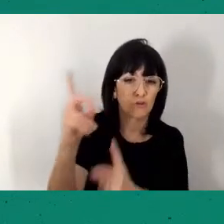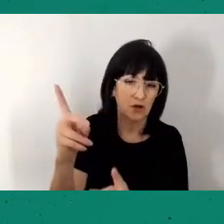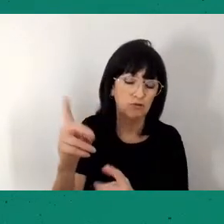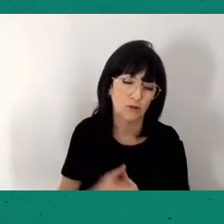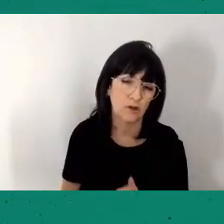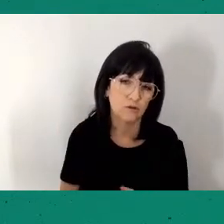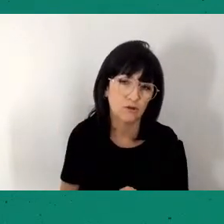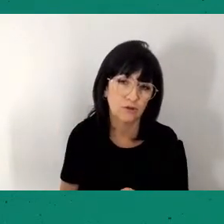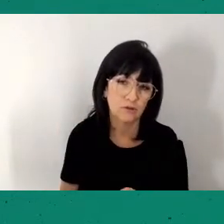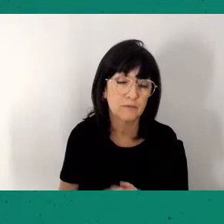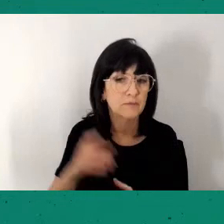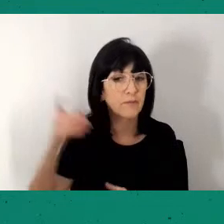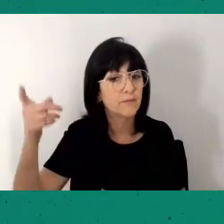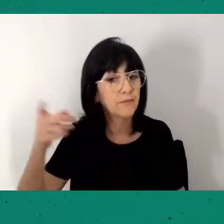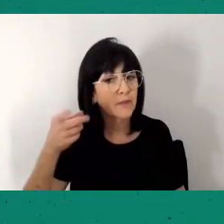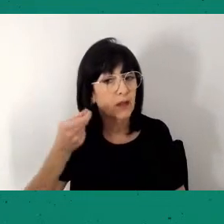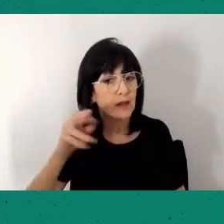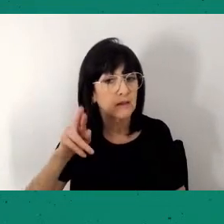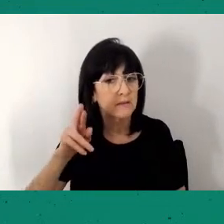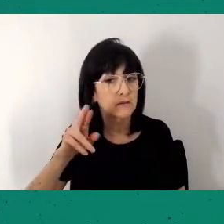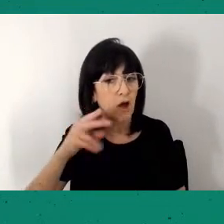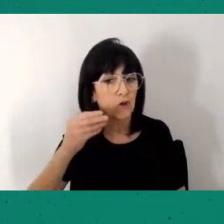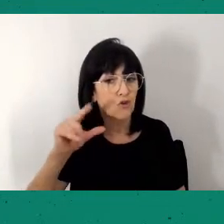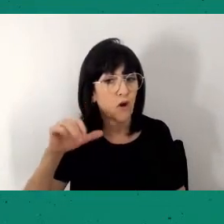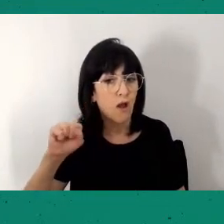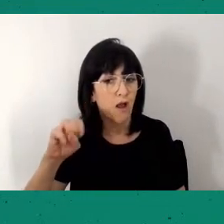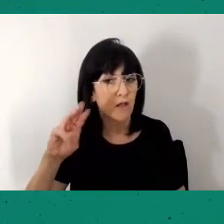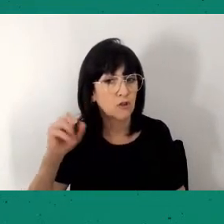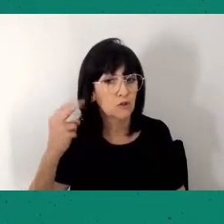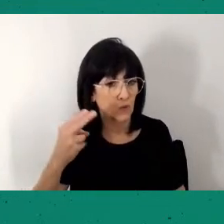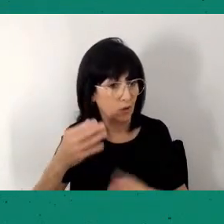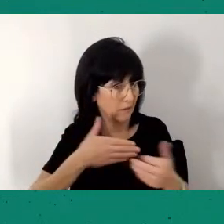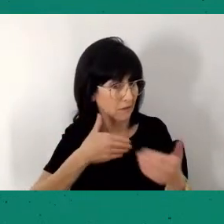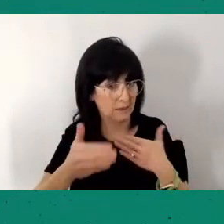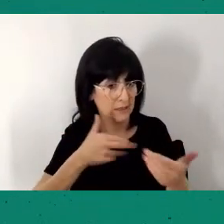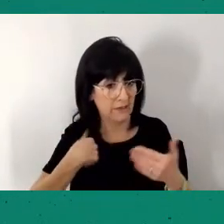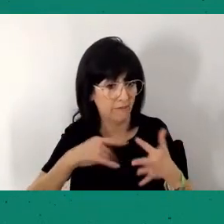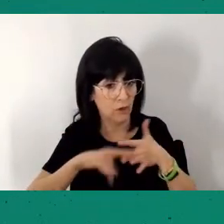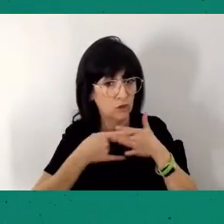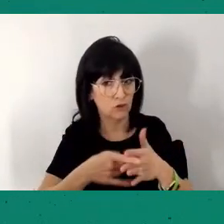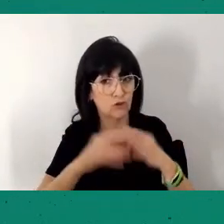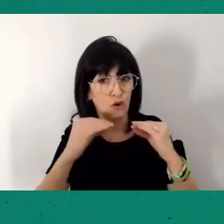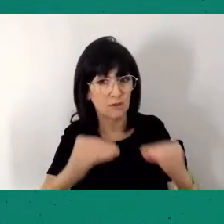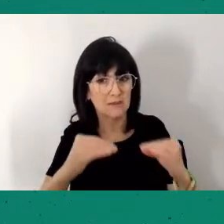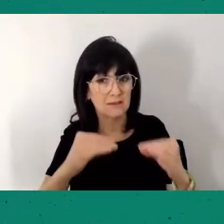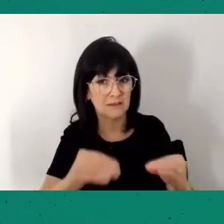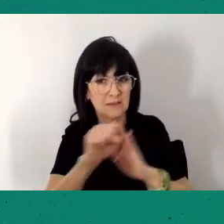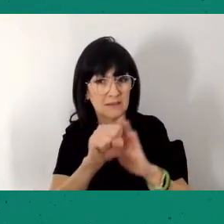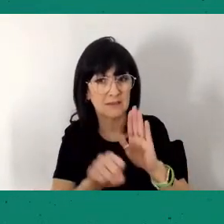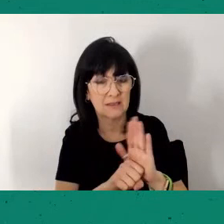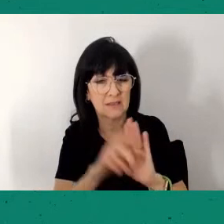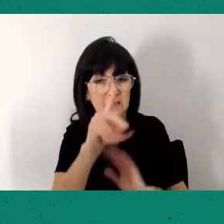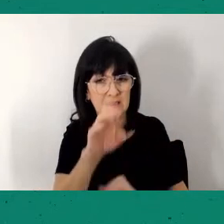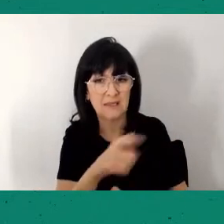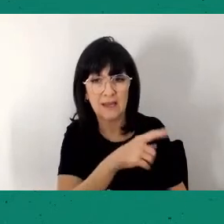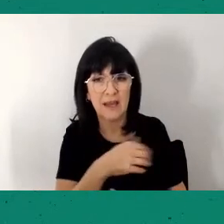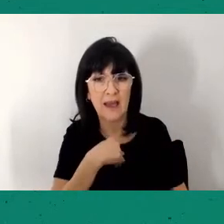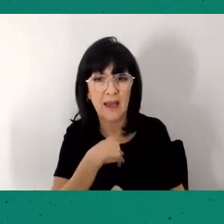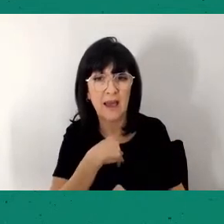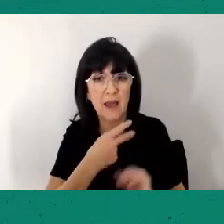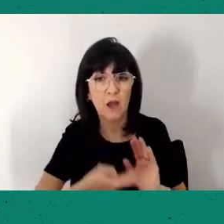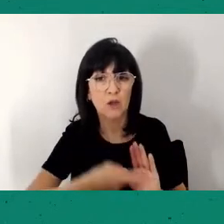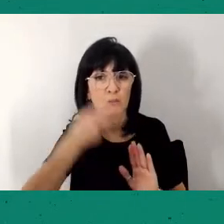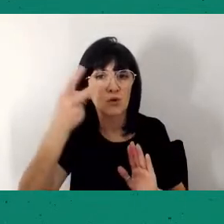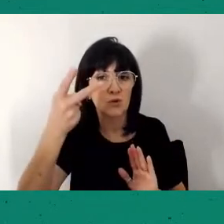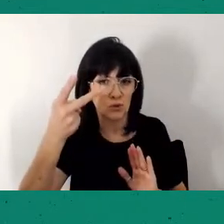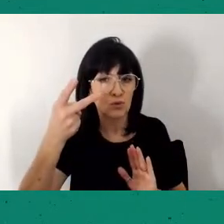Even when I started teaching in the state of Delaware, at William C. Jason, they had a dual teaching salary for blacks and whites